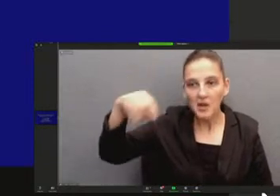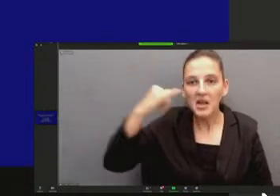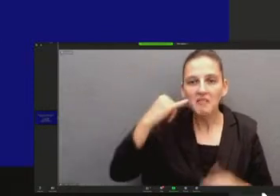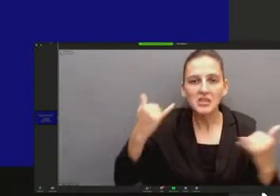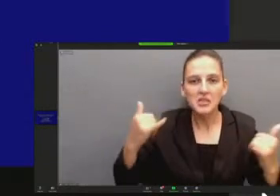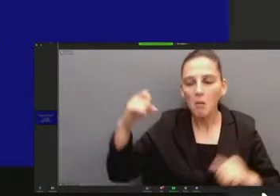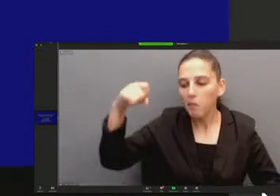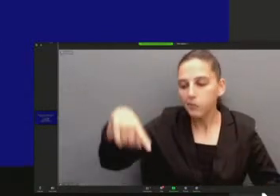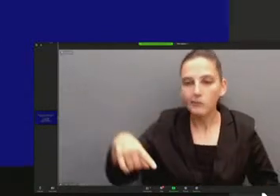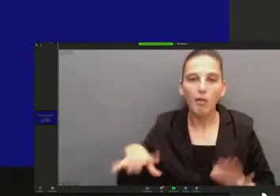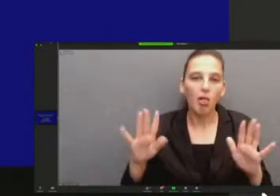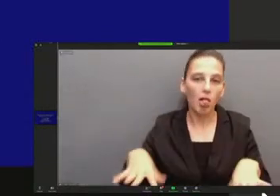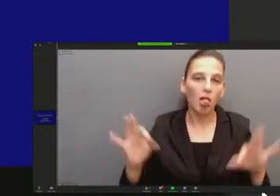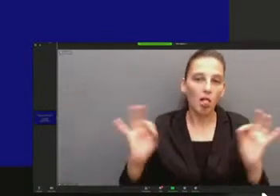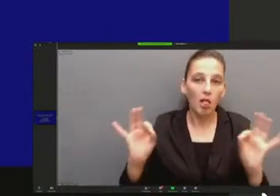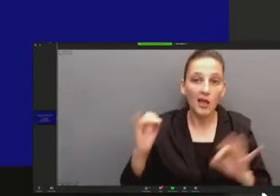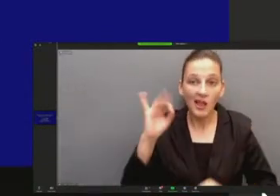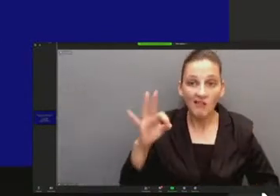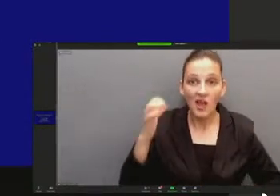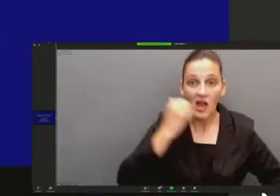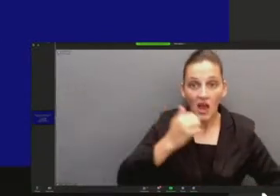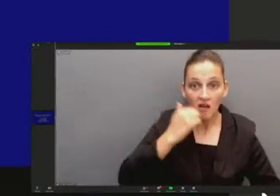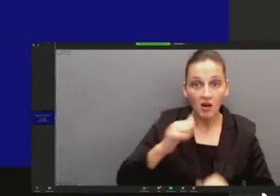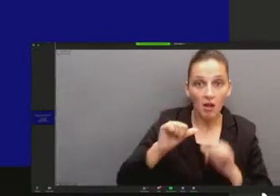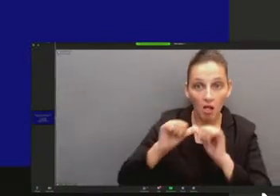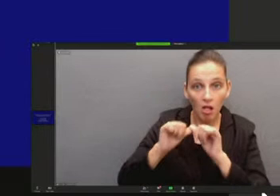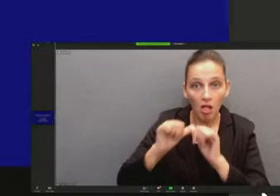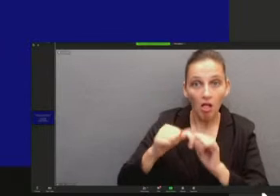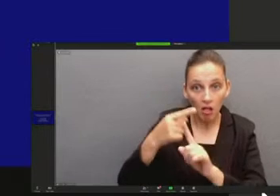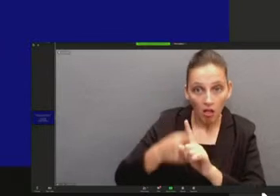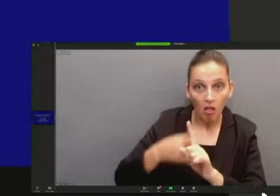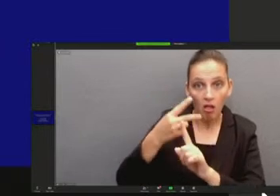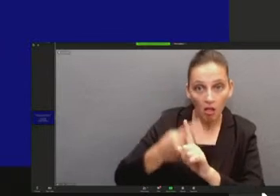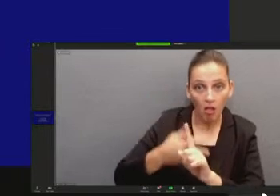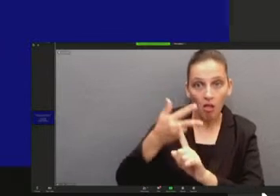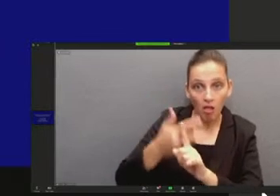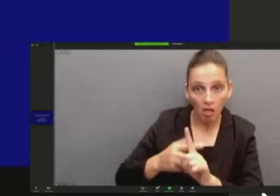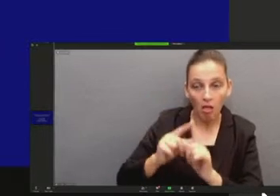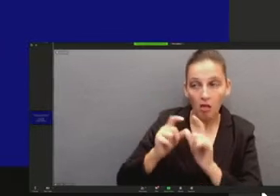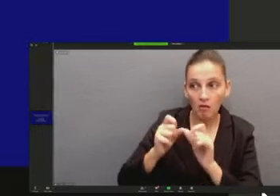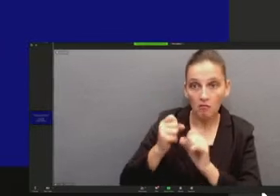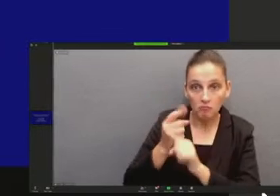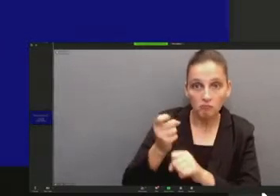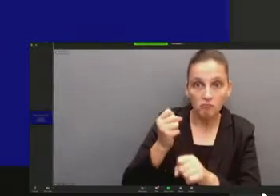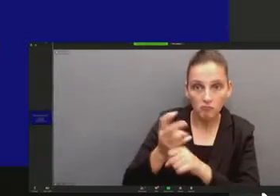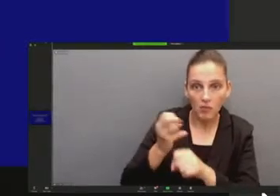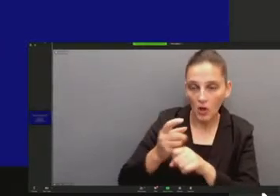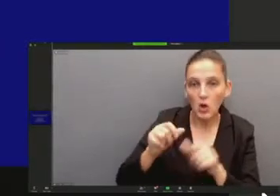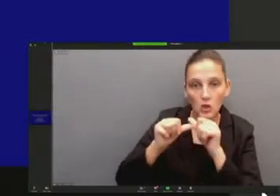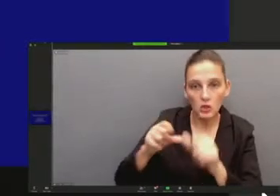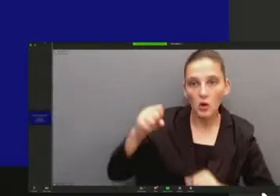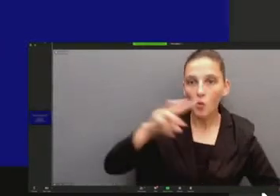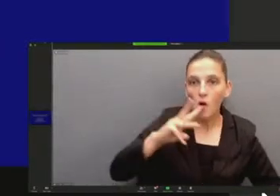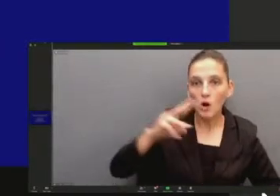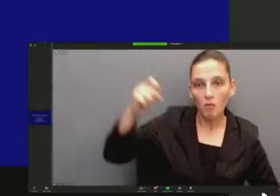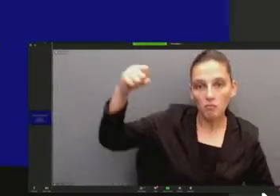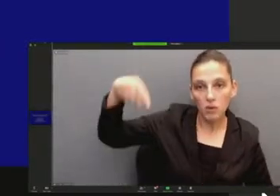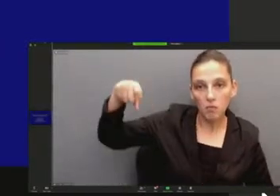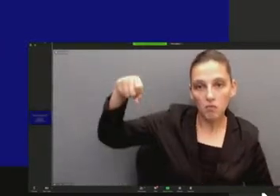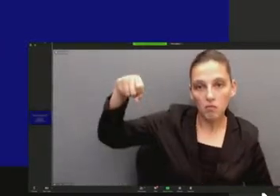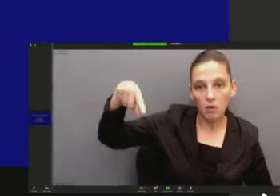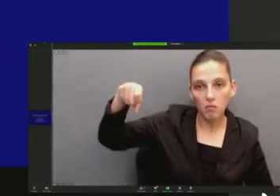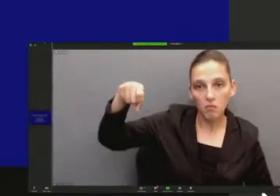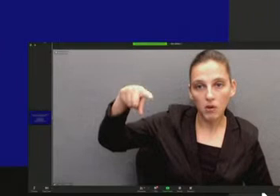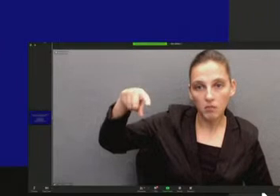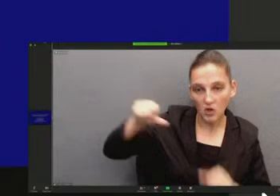deal. But if day in, day out, week in, week out, month in, month out, there's a steady drip, drip, drip of water, eventually the sidewalk would